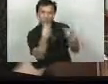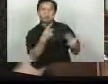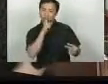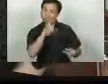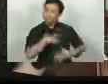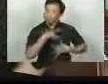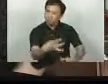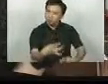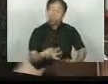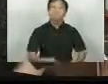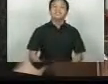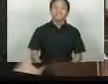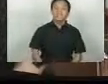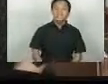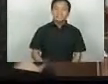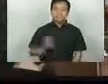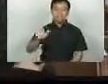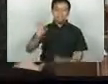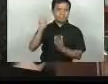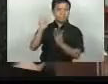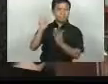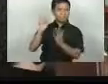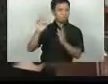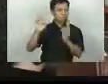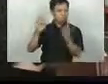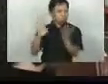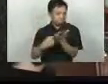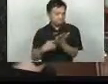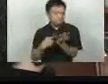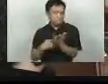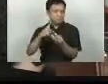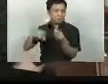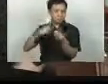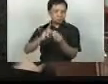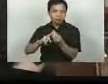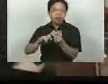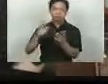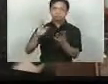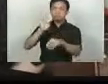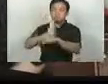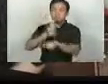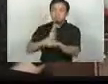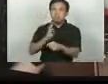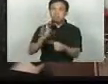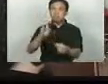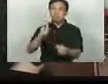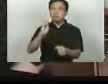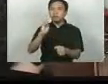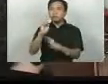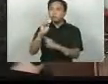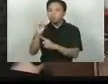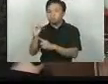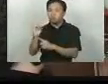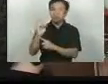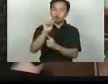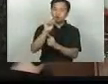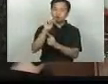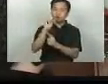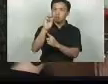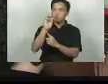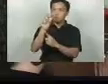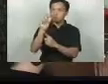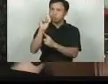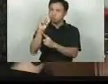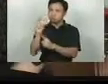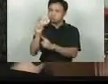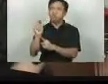because her subject today is business records automation. To be very specific, she will talk to